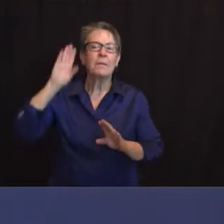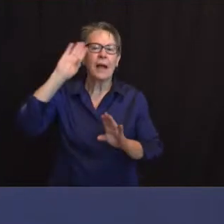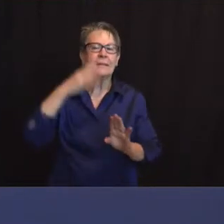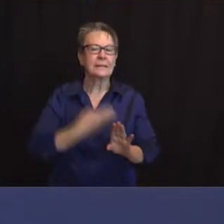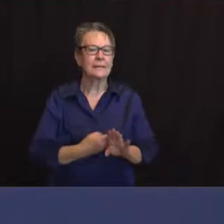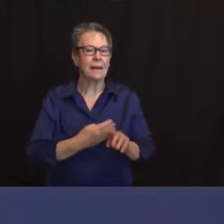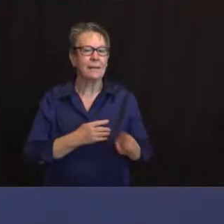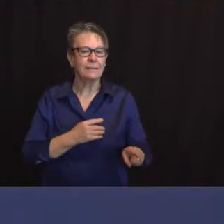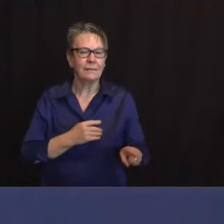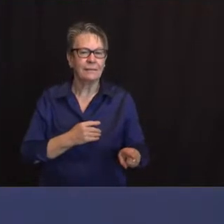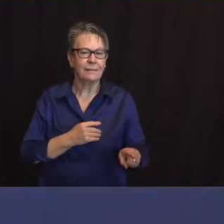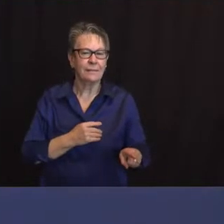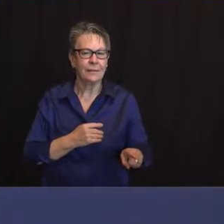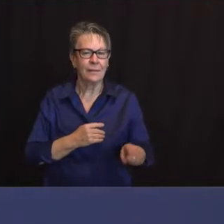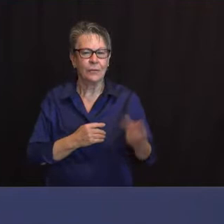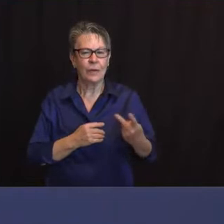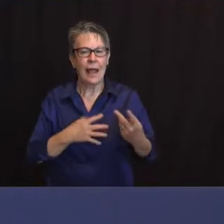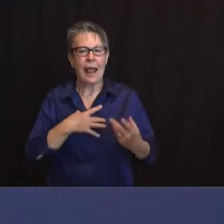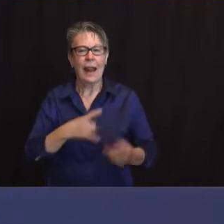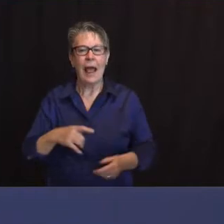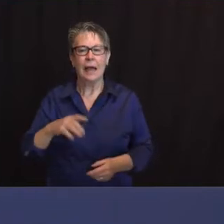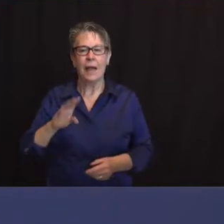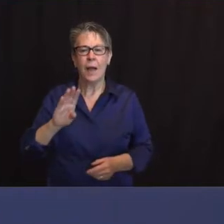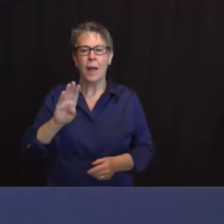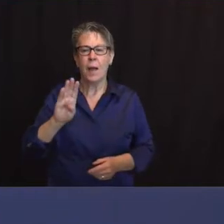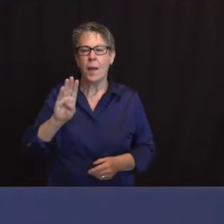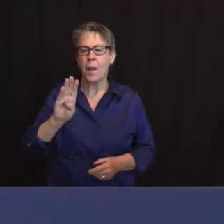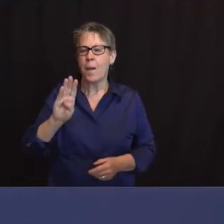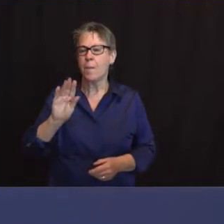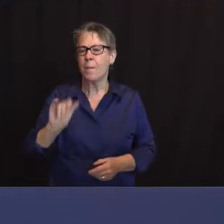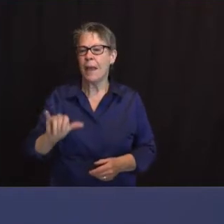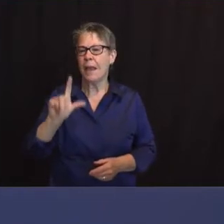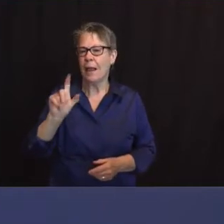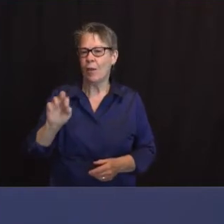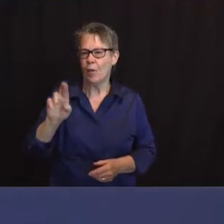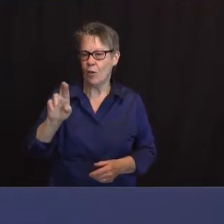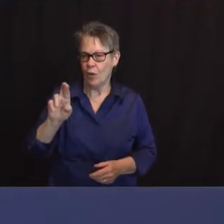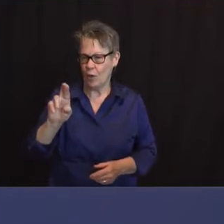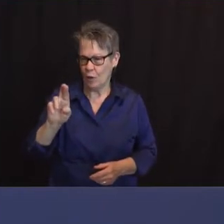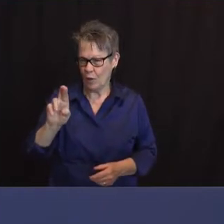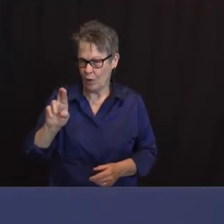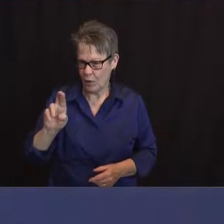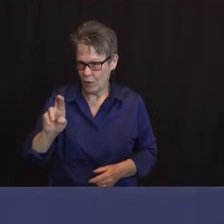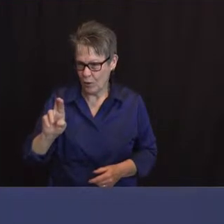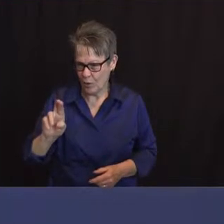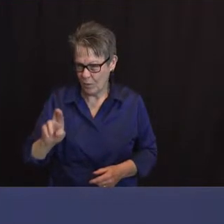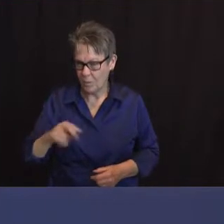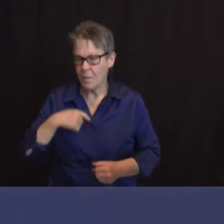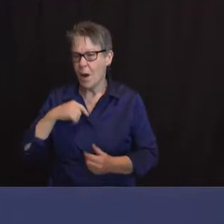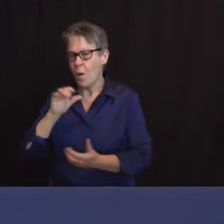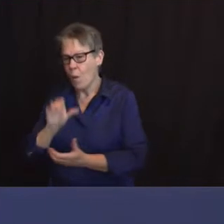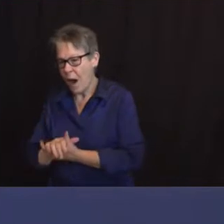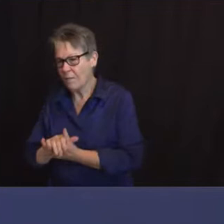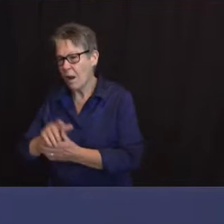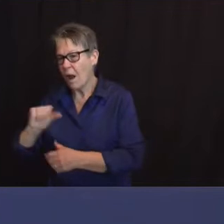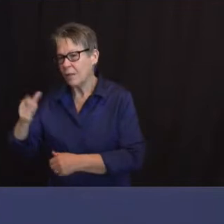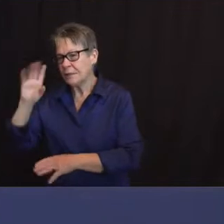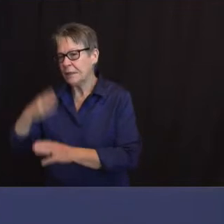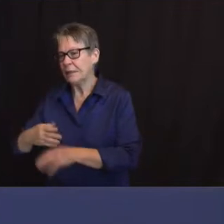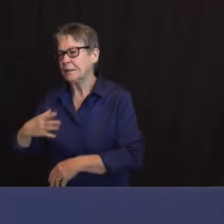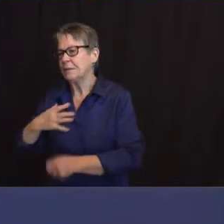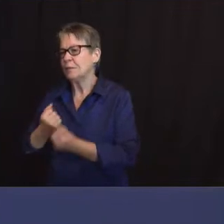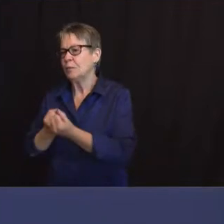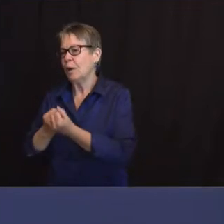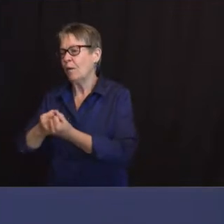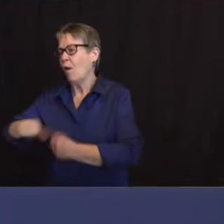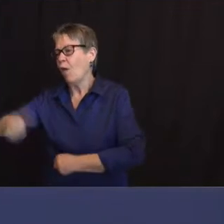daughter have Gonzaga. So we'll see. I assume the Zags. Paramel, you're not going to show up for work tomorrow if Gonzaga loses, I know. So thank you for